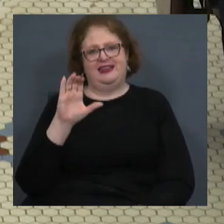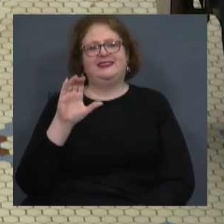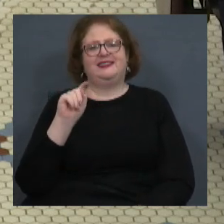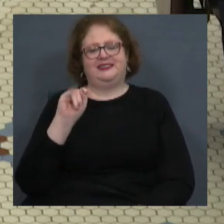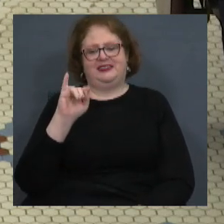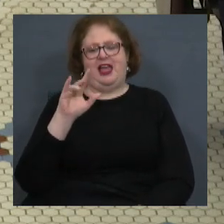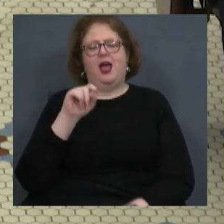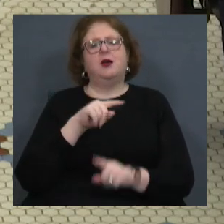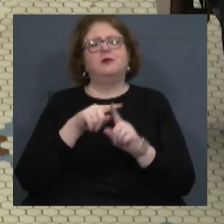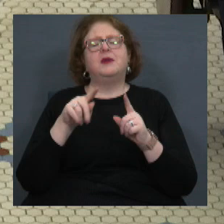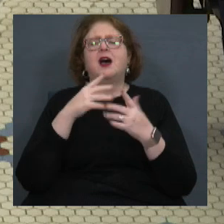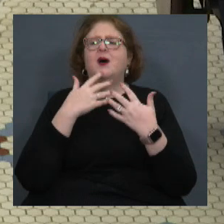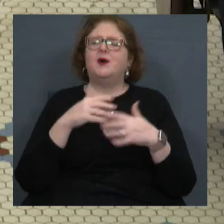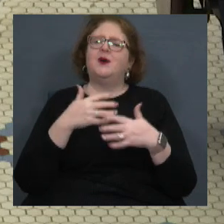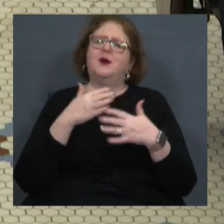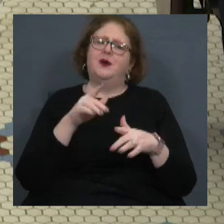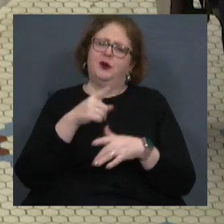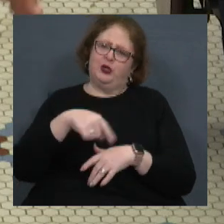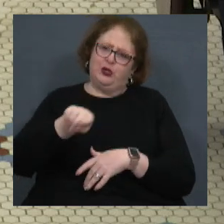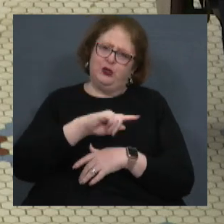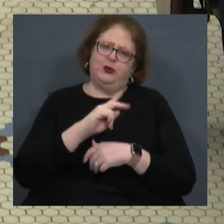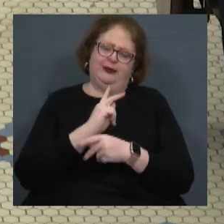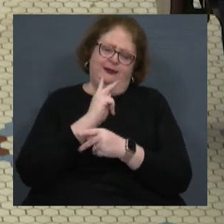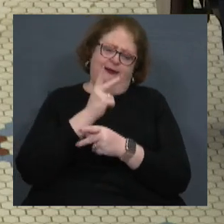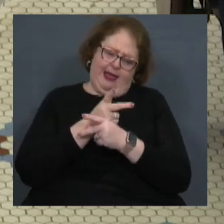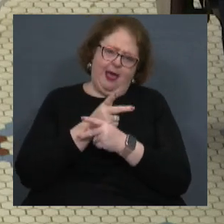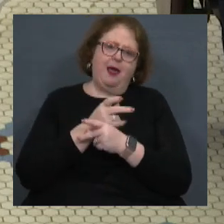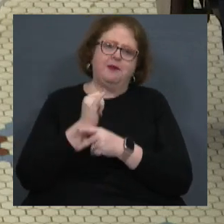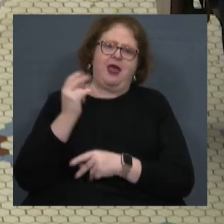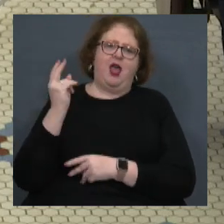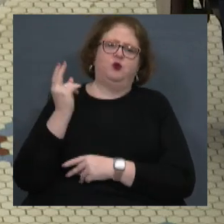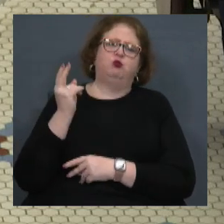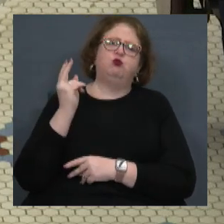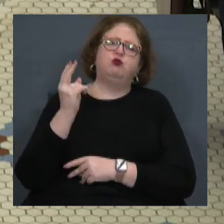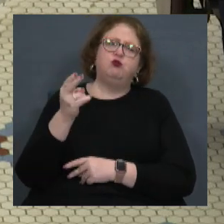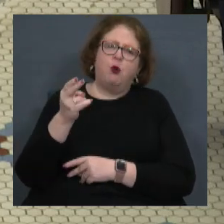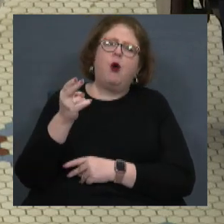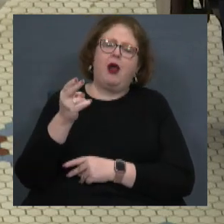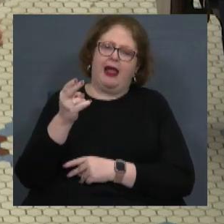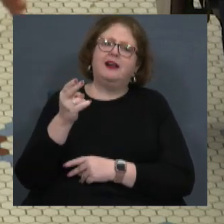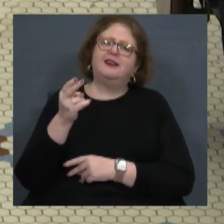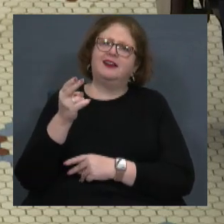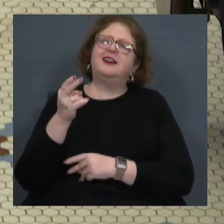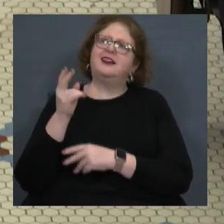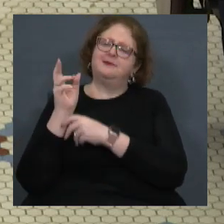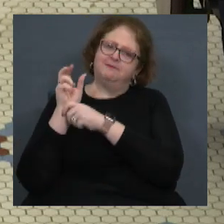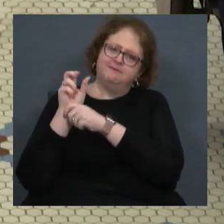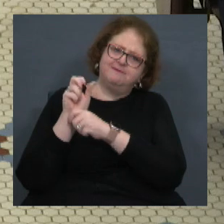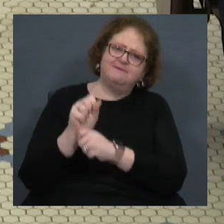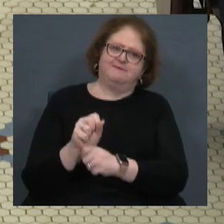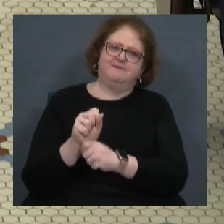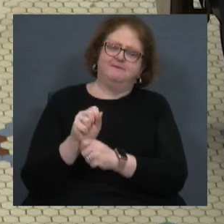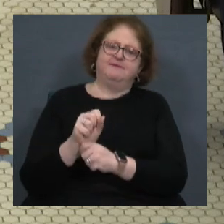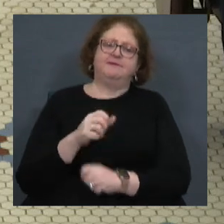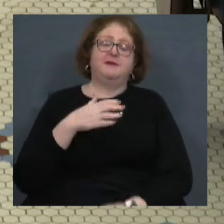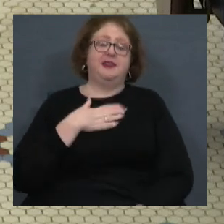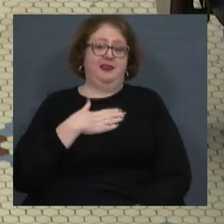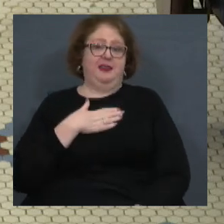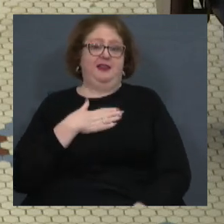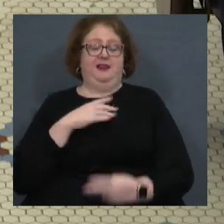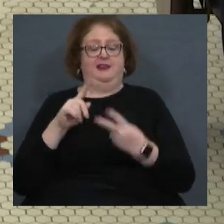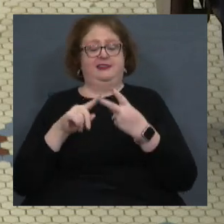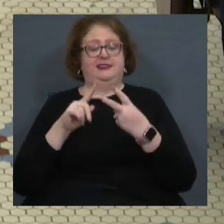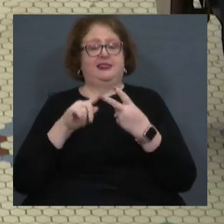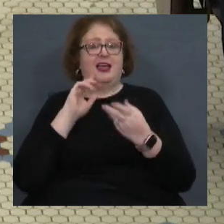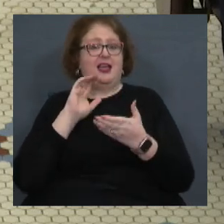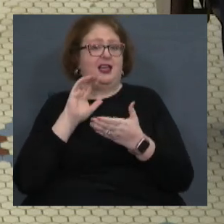historic flavor. And the second issue is my wife, B.J. Wyrick, of